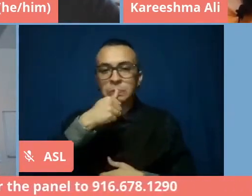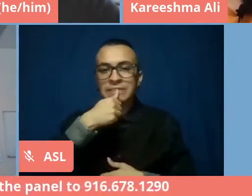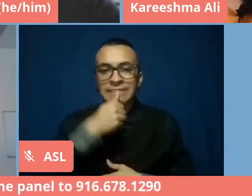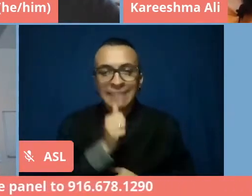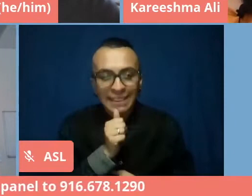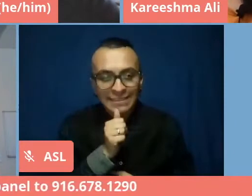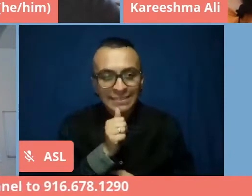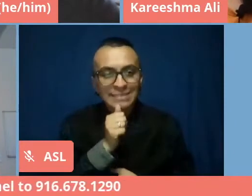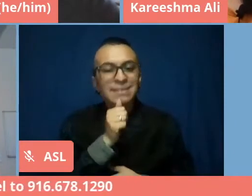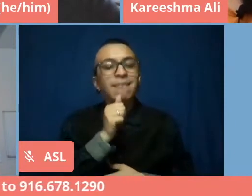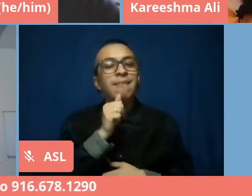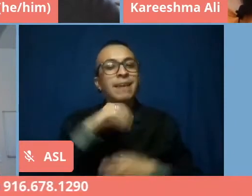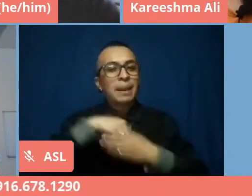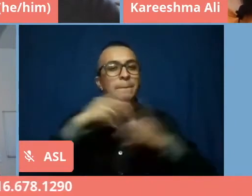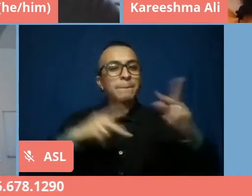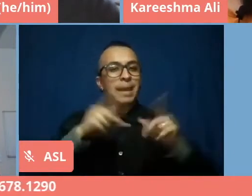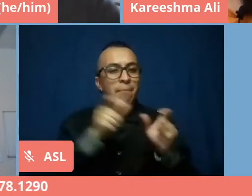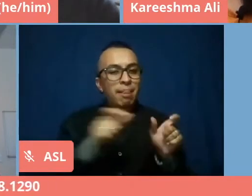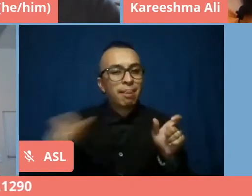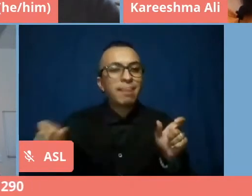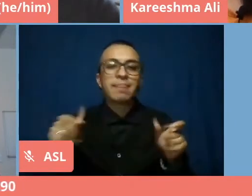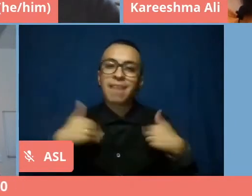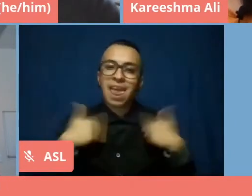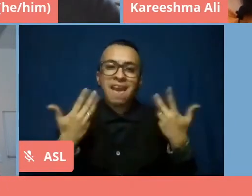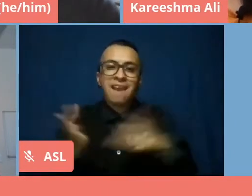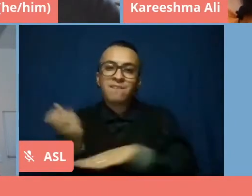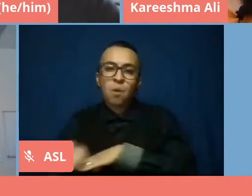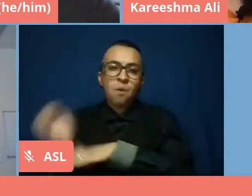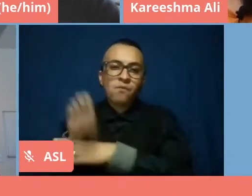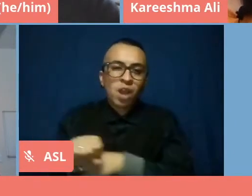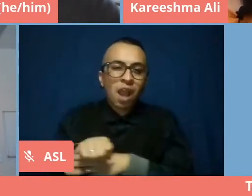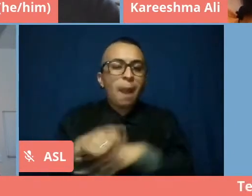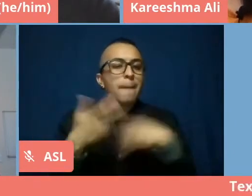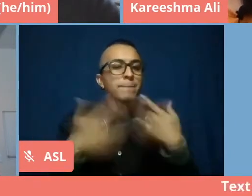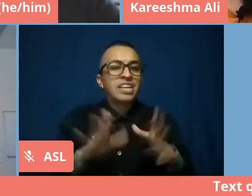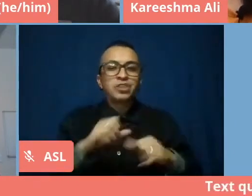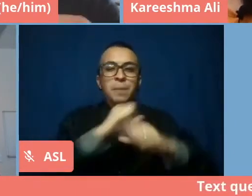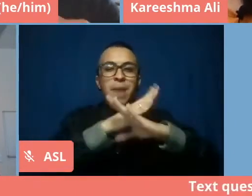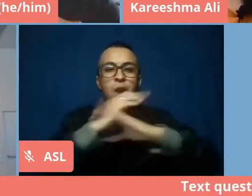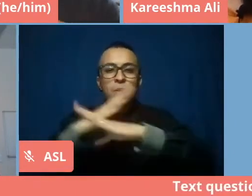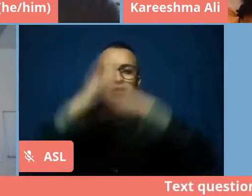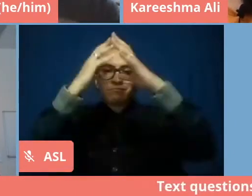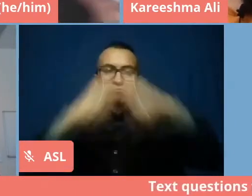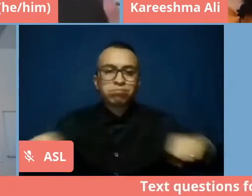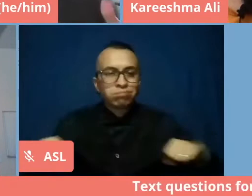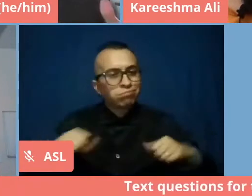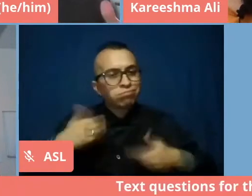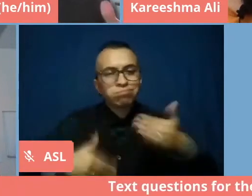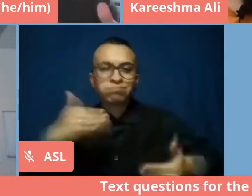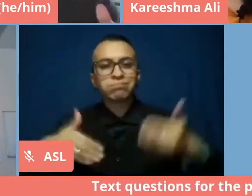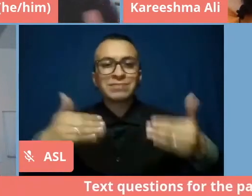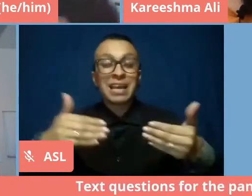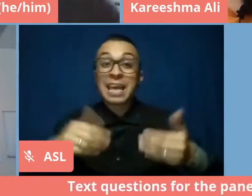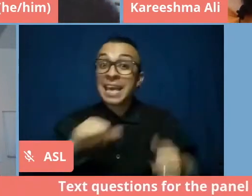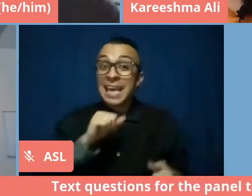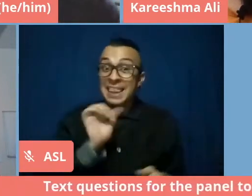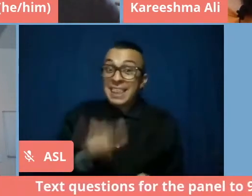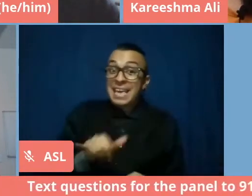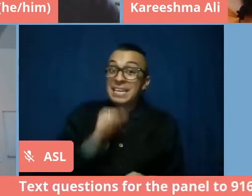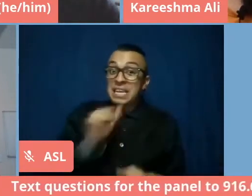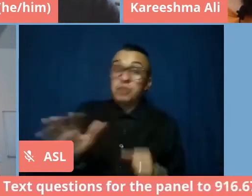in people who have overcome and addressed barriers, while not totally prepared us for